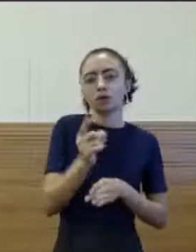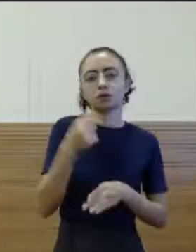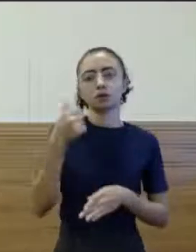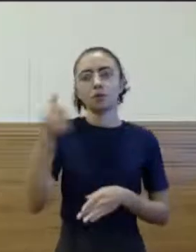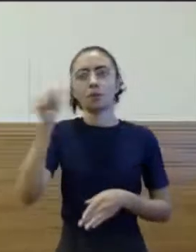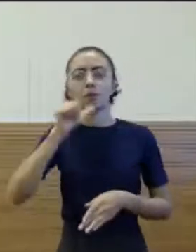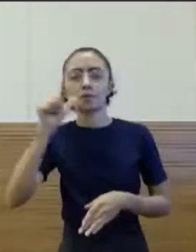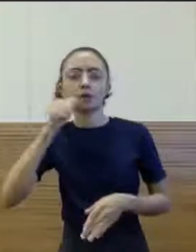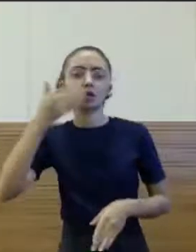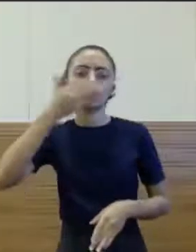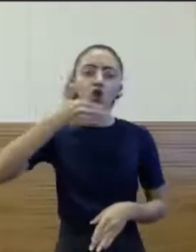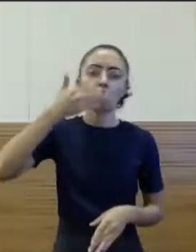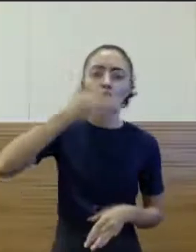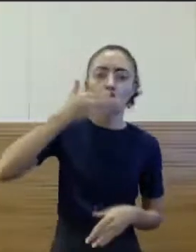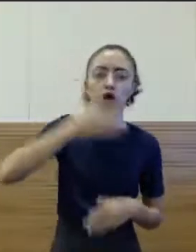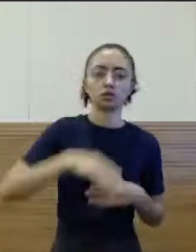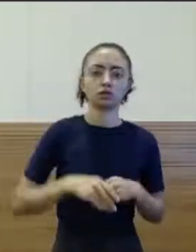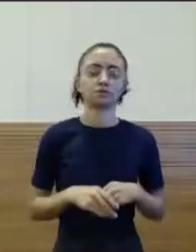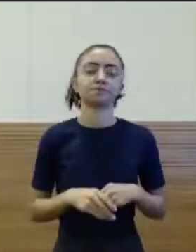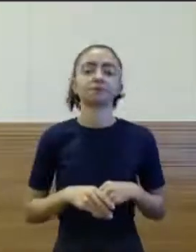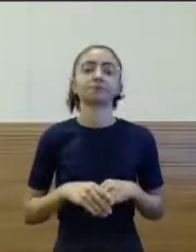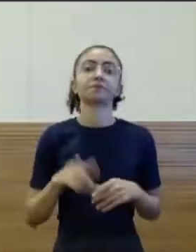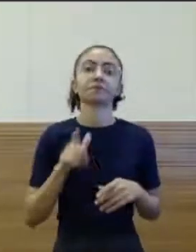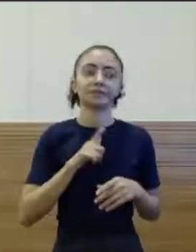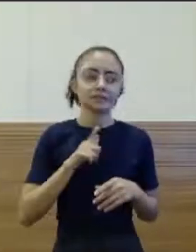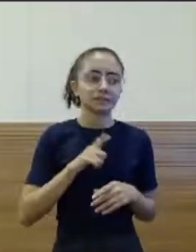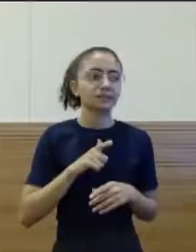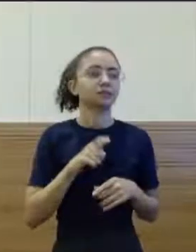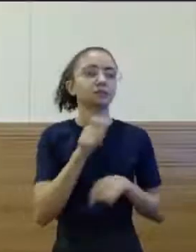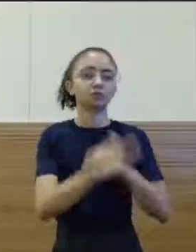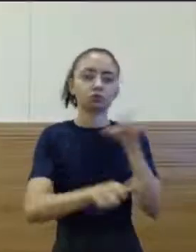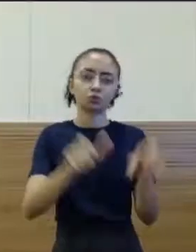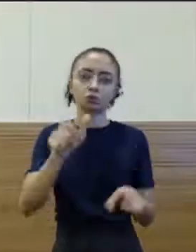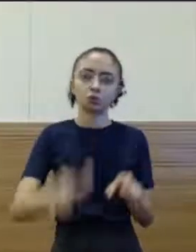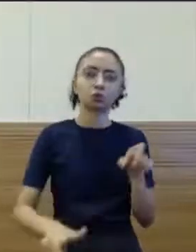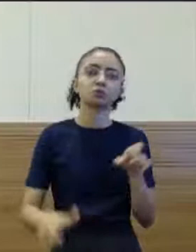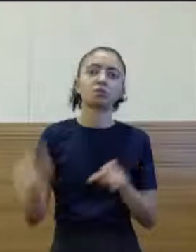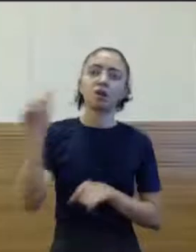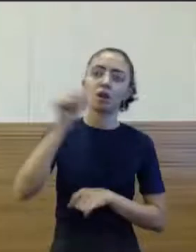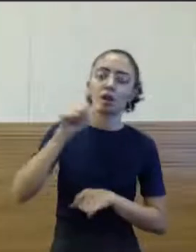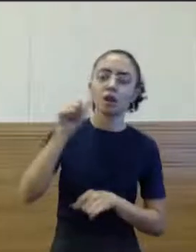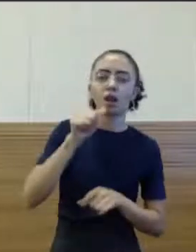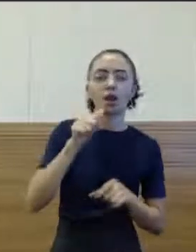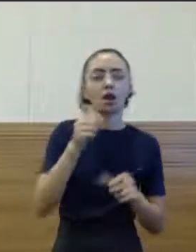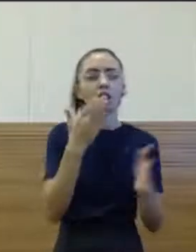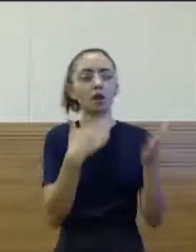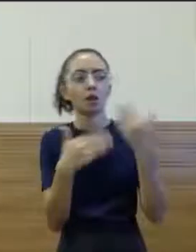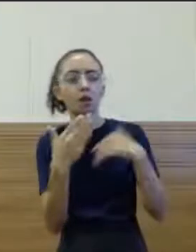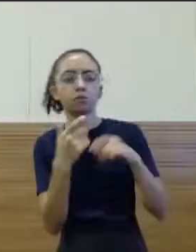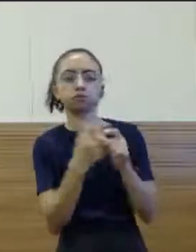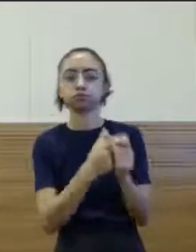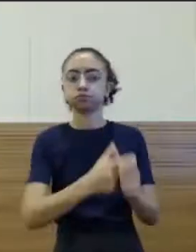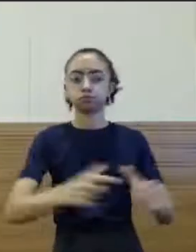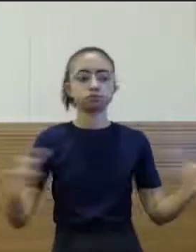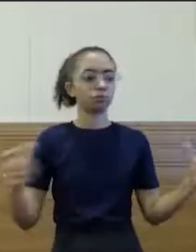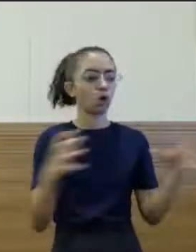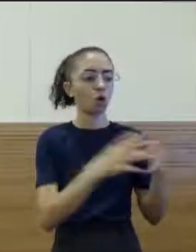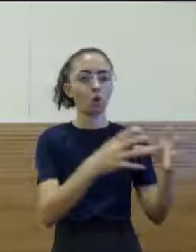and well, there is a high consumption in all age groups. While in the